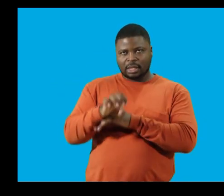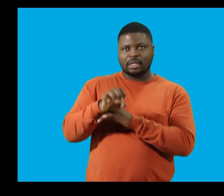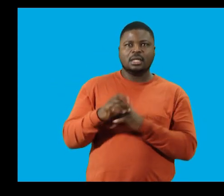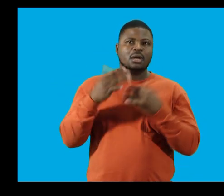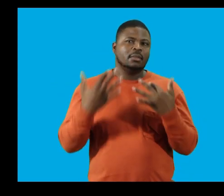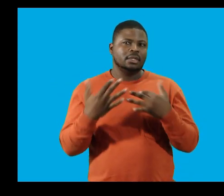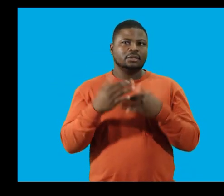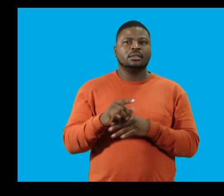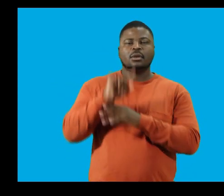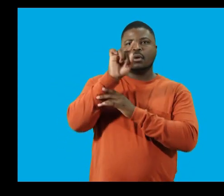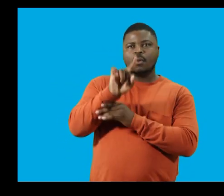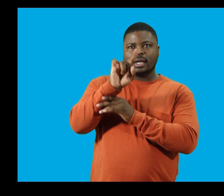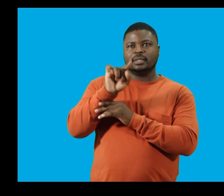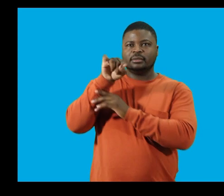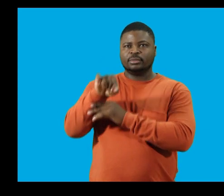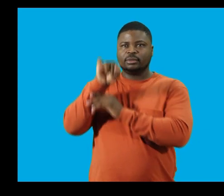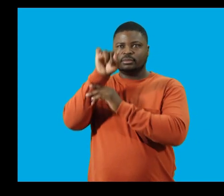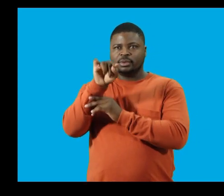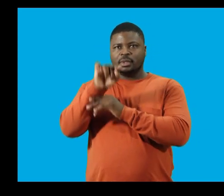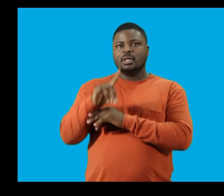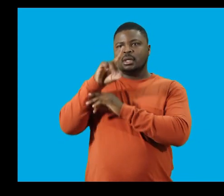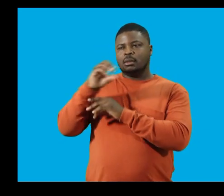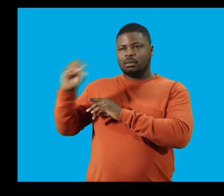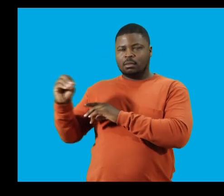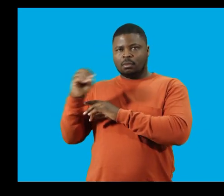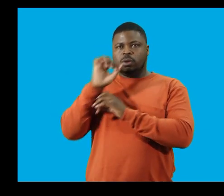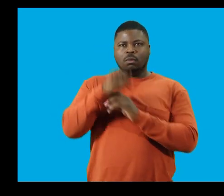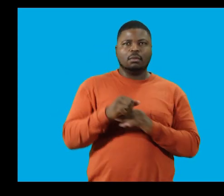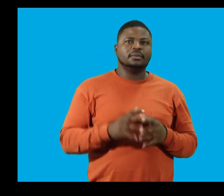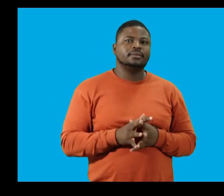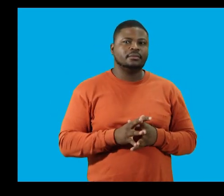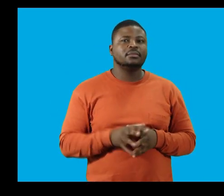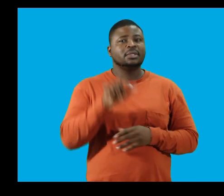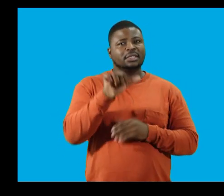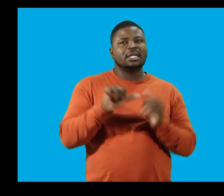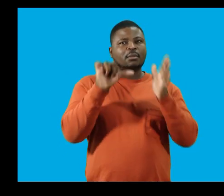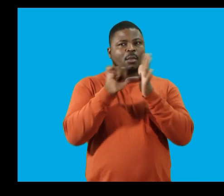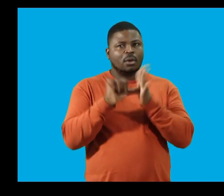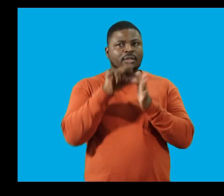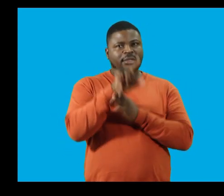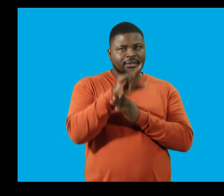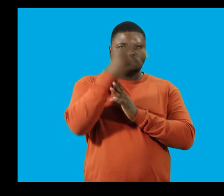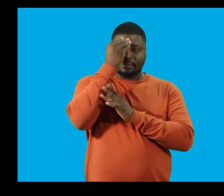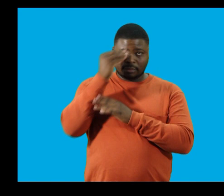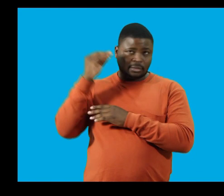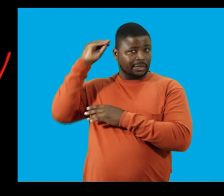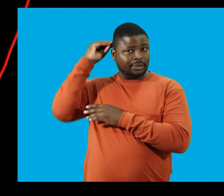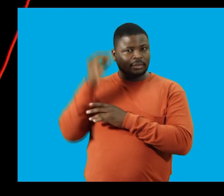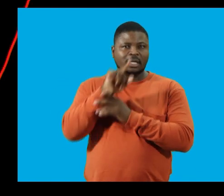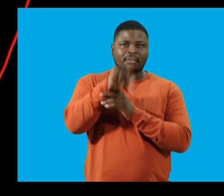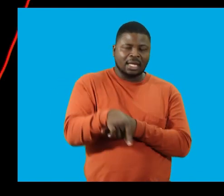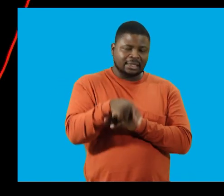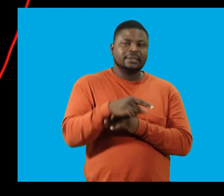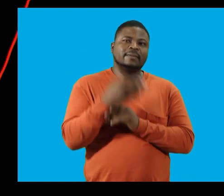is, let's do that rather, 1 is to 100. It's very important for us to write